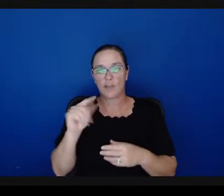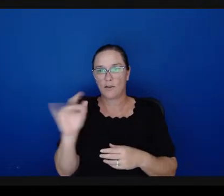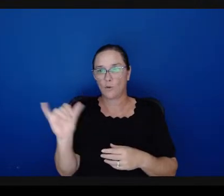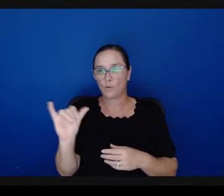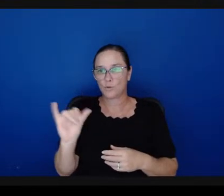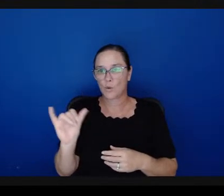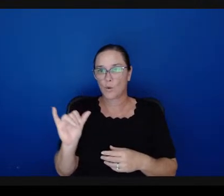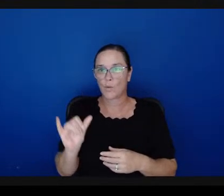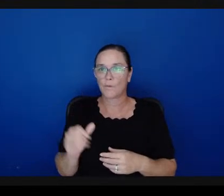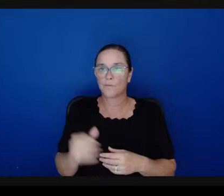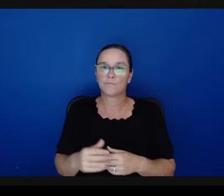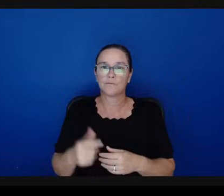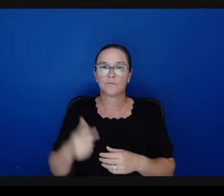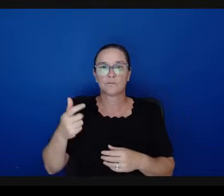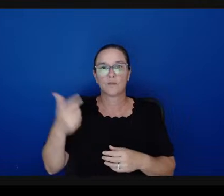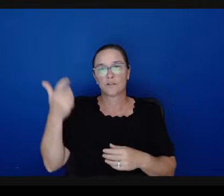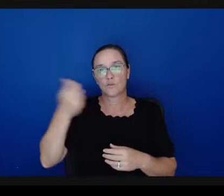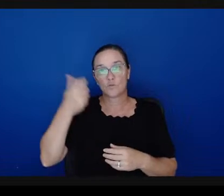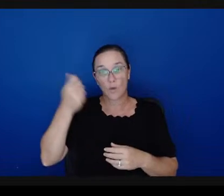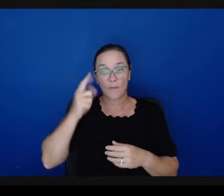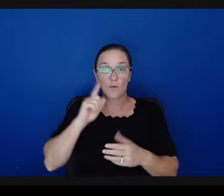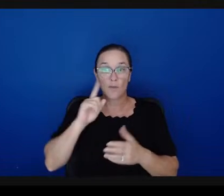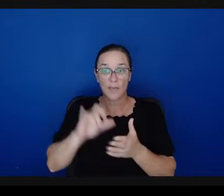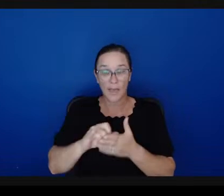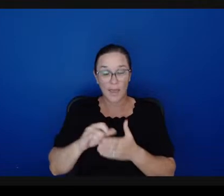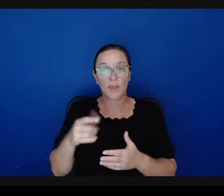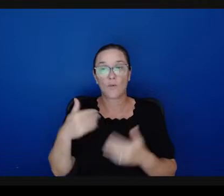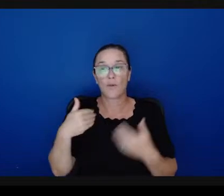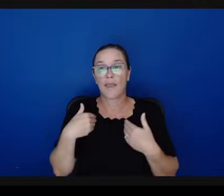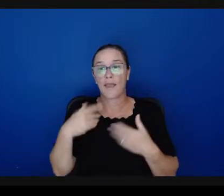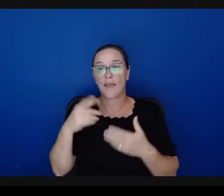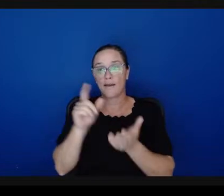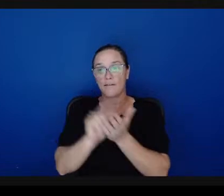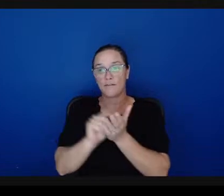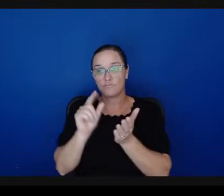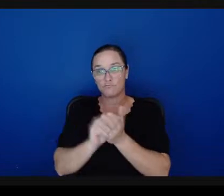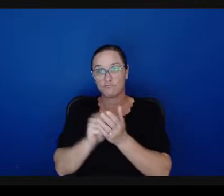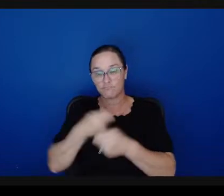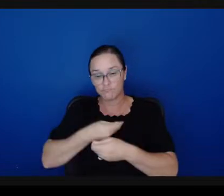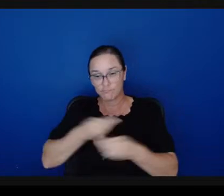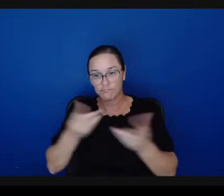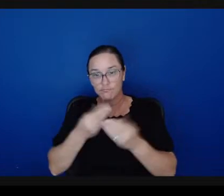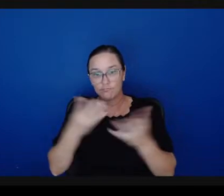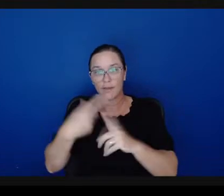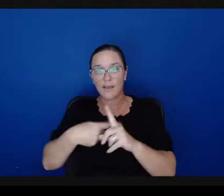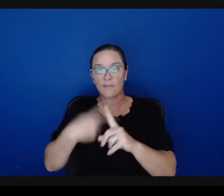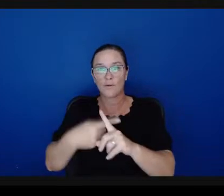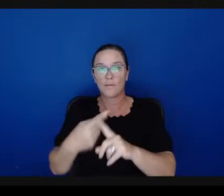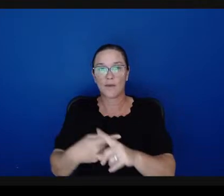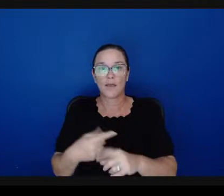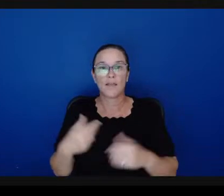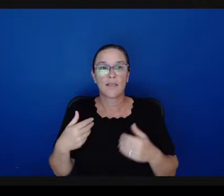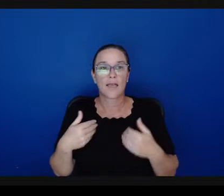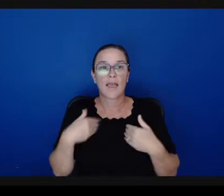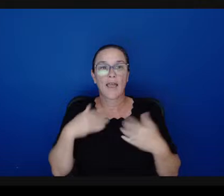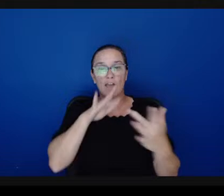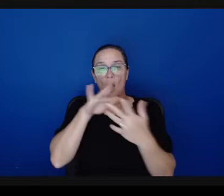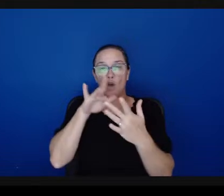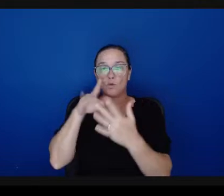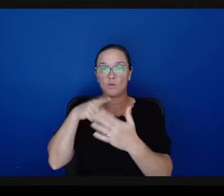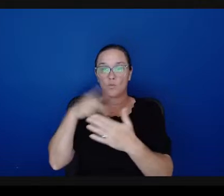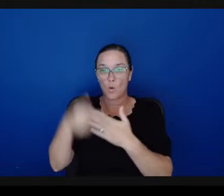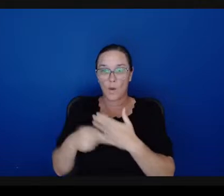Please subscribe. We put out a newsletter at the beginning of each month. Keep you updated on our outreach programs, our digital